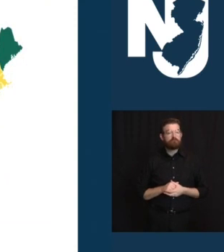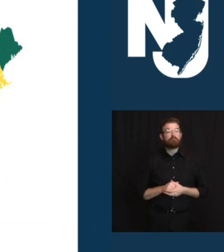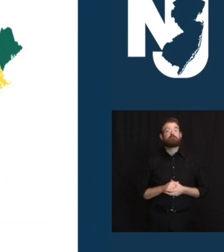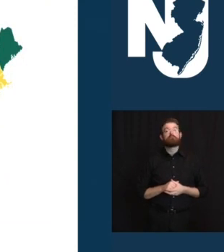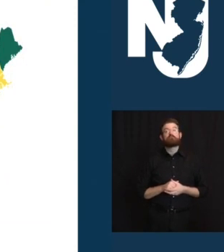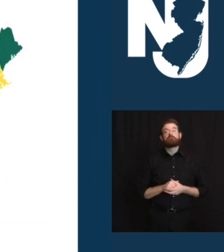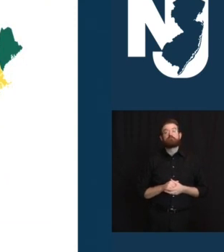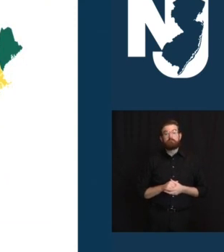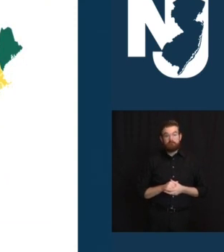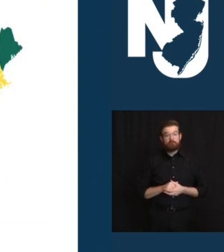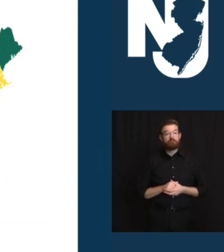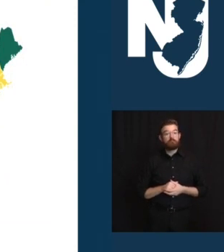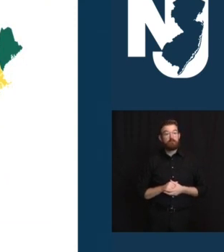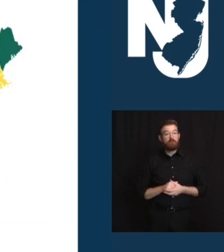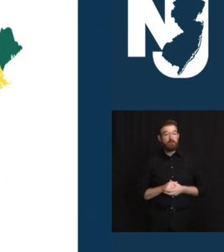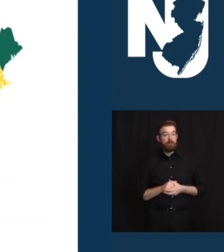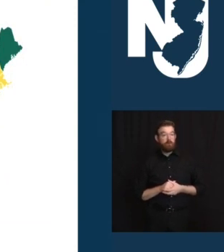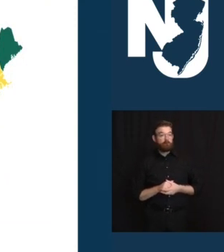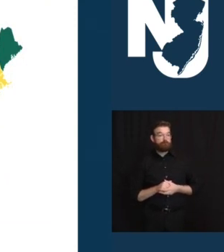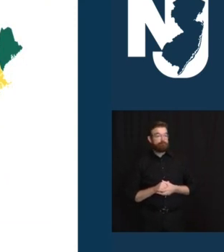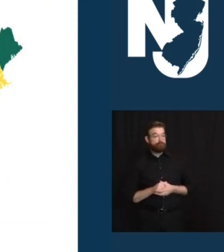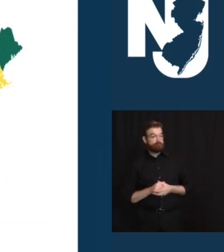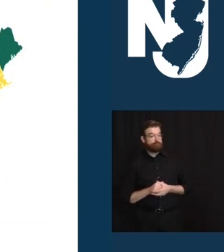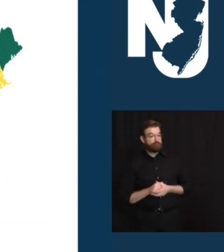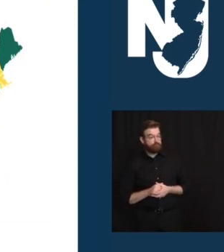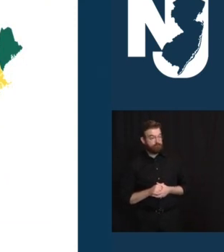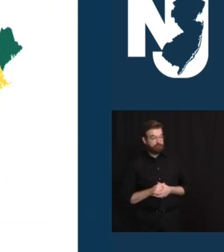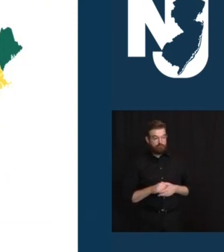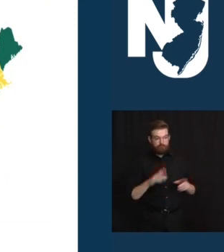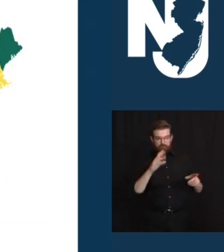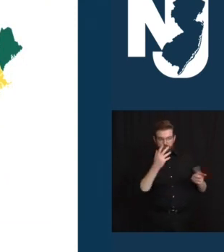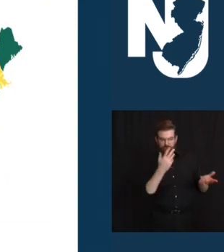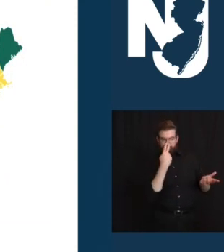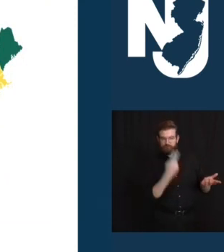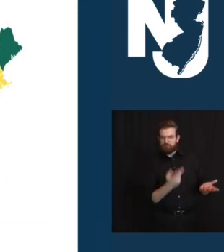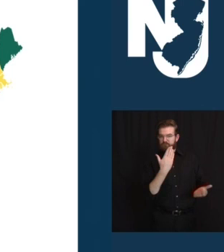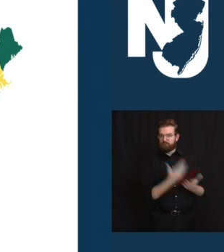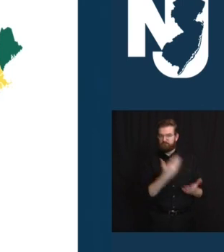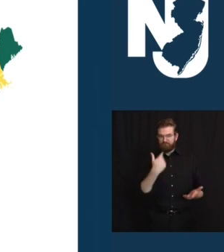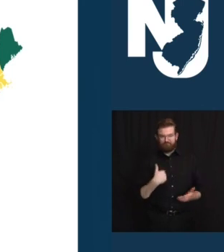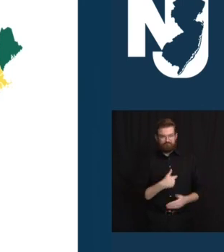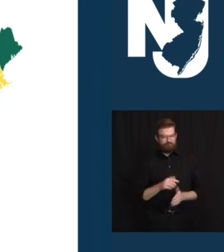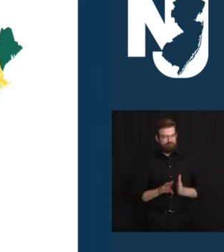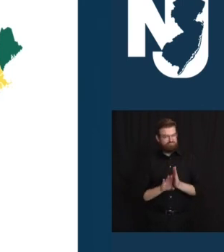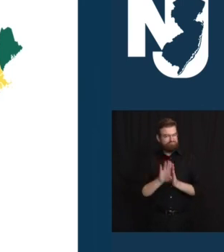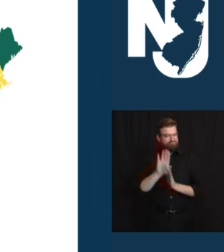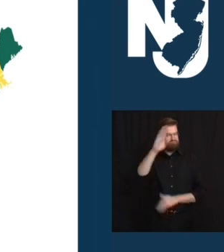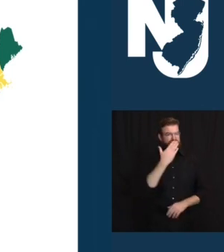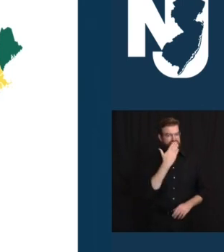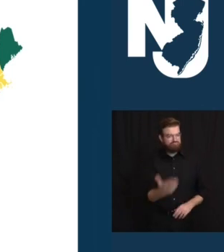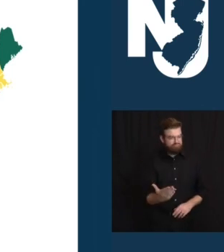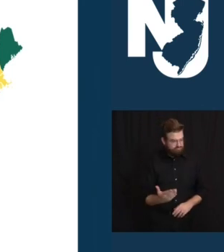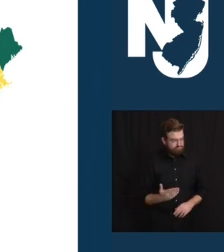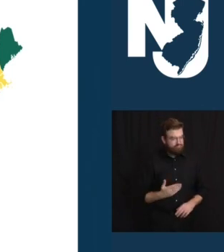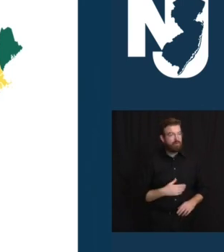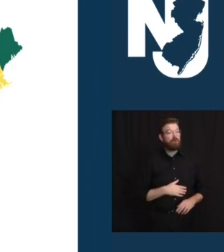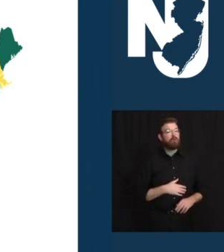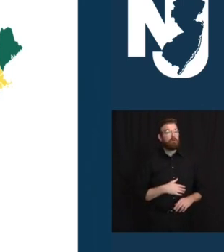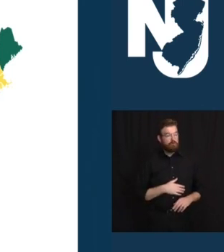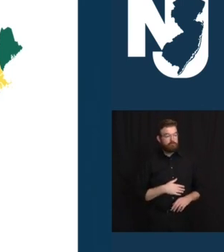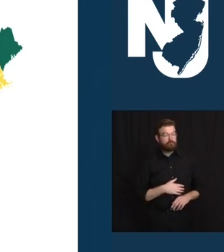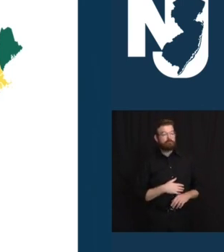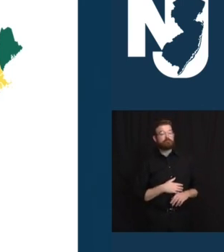approach from the COVID exit strategy, which is a consortium, we've showed you this before, of public health experts and data crunchers,